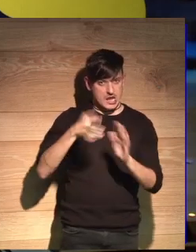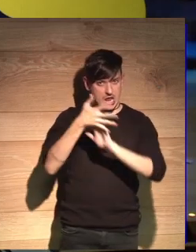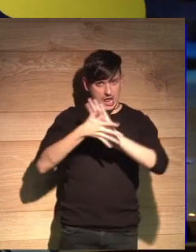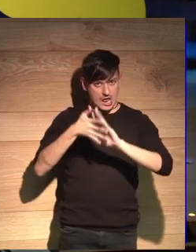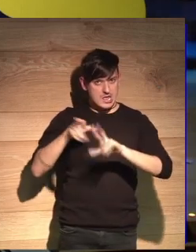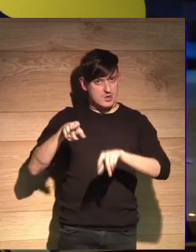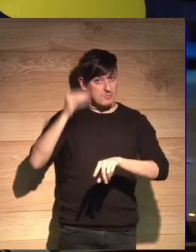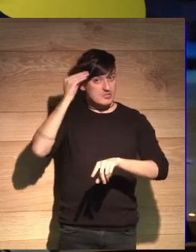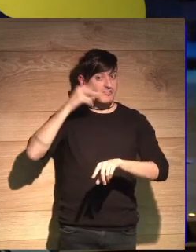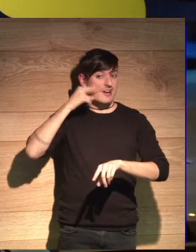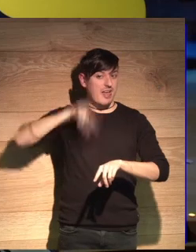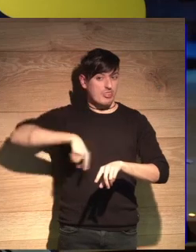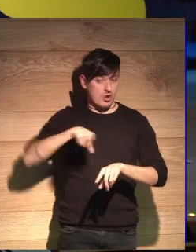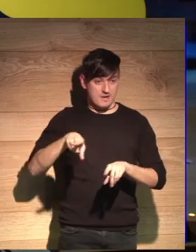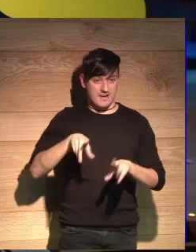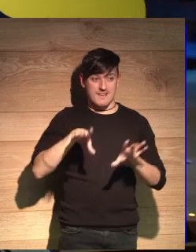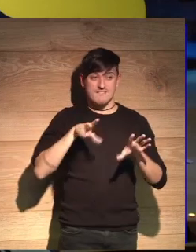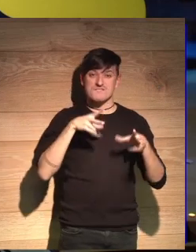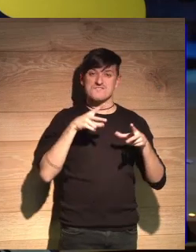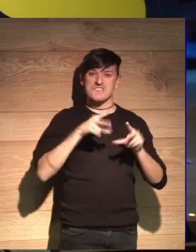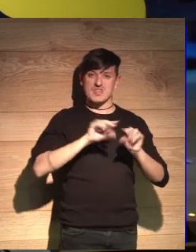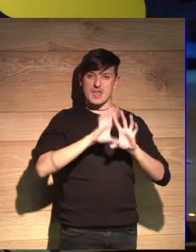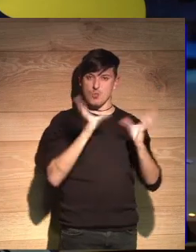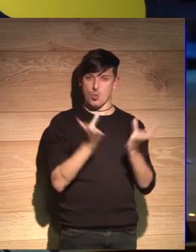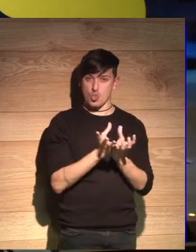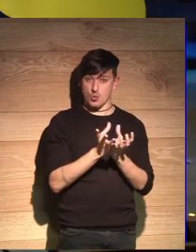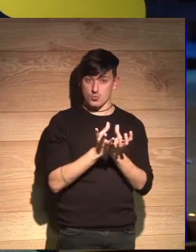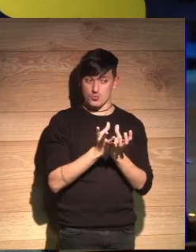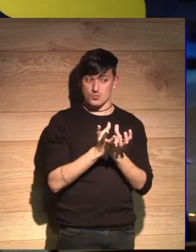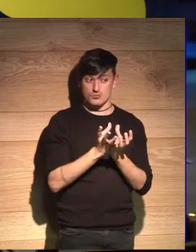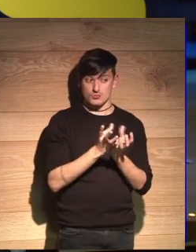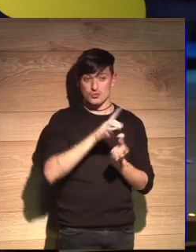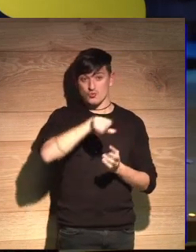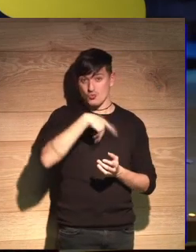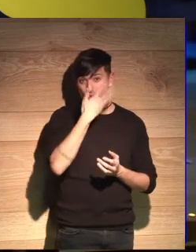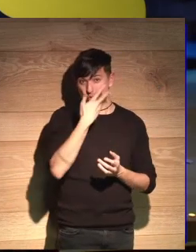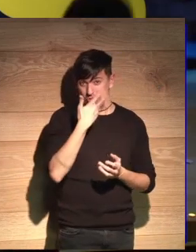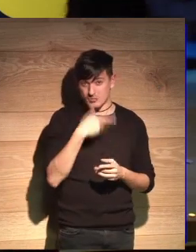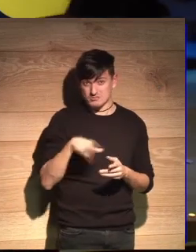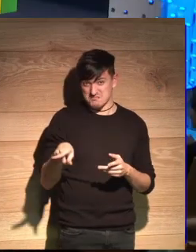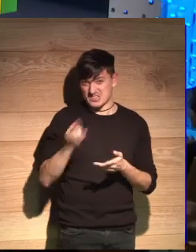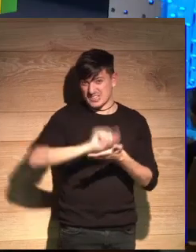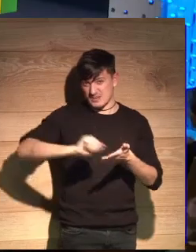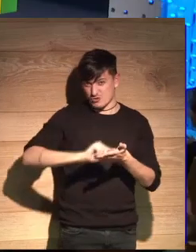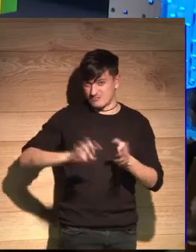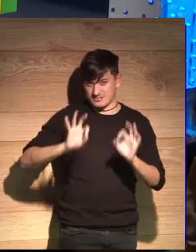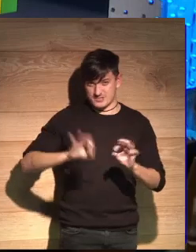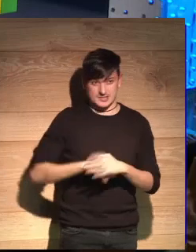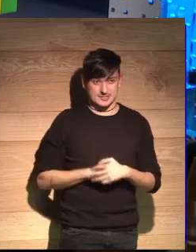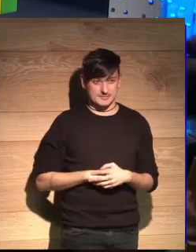one who is right. The end of the world as we know it. That's a book. You have the floor.